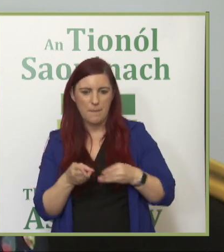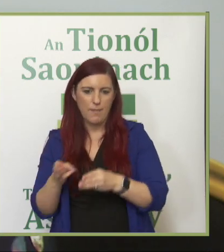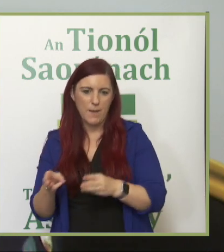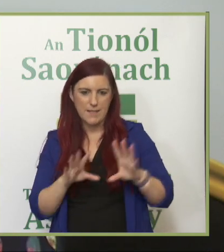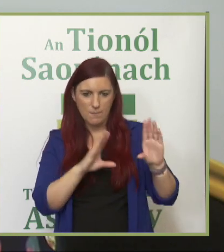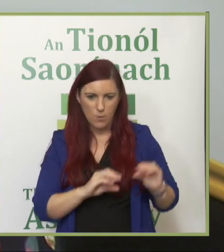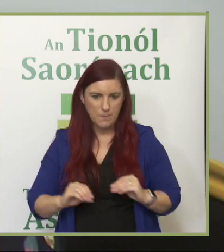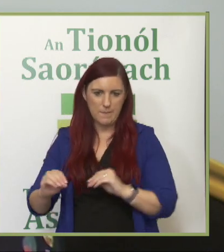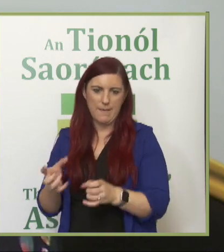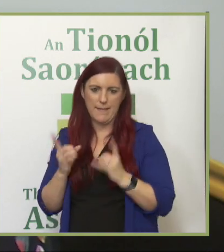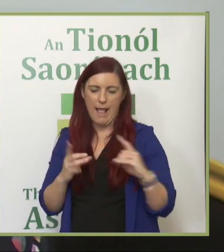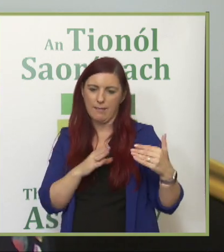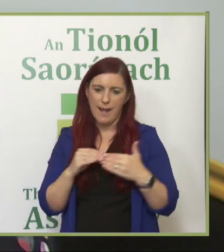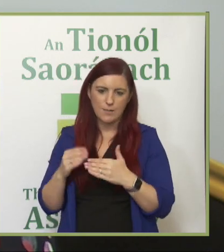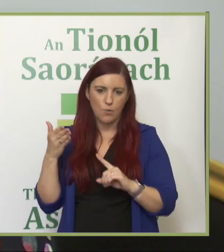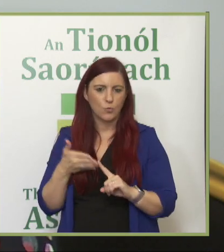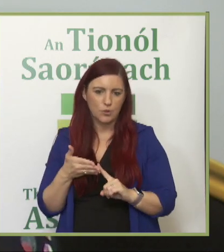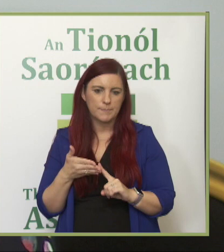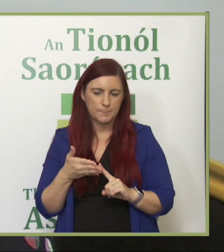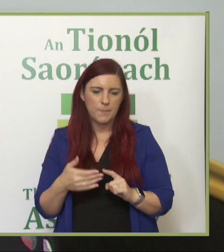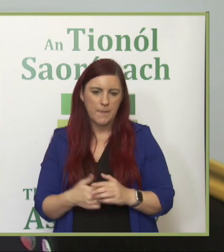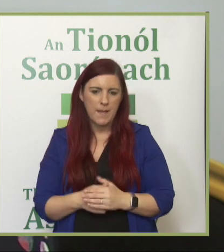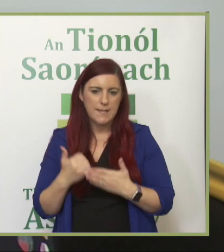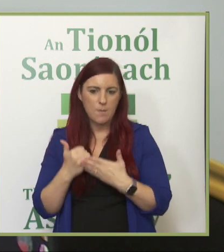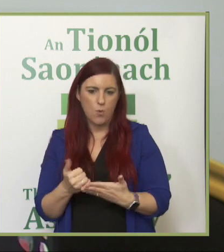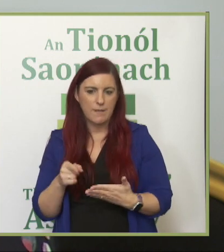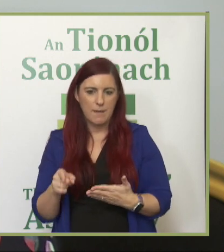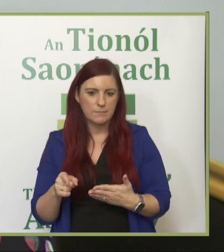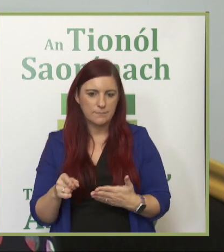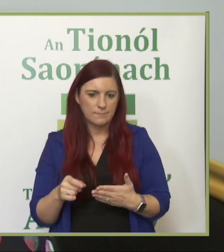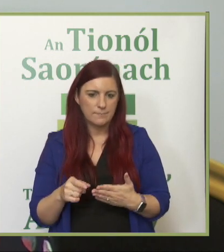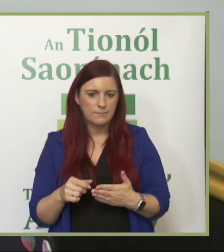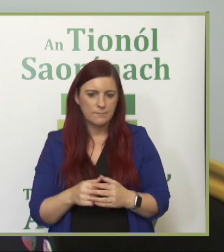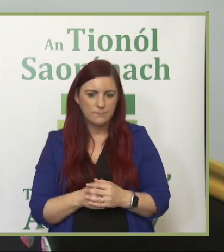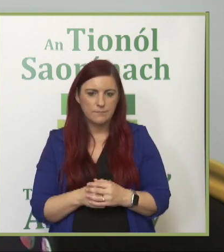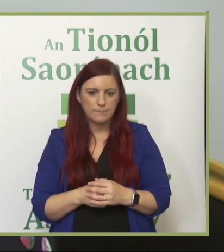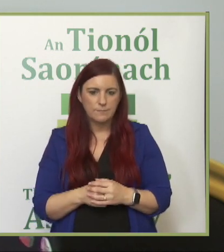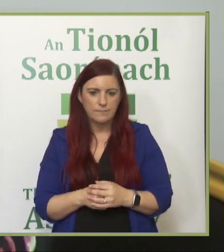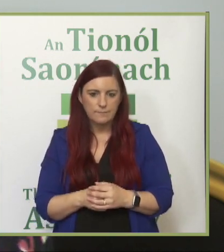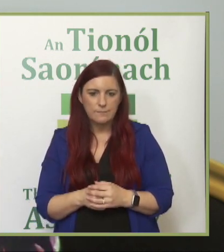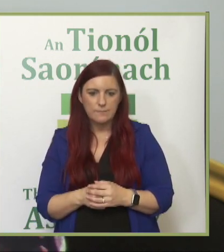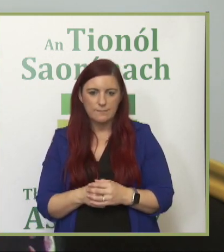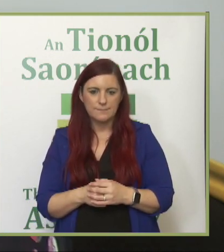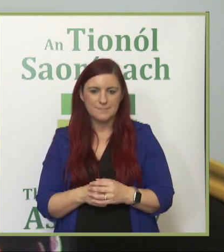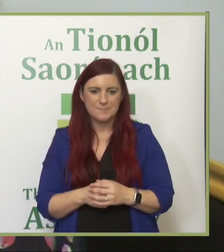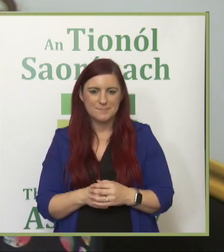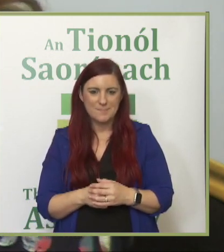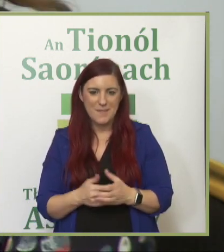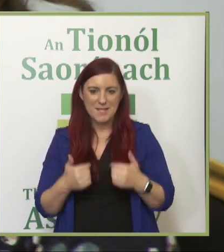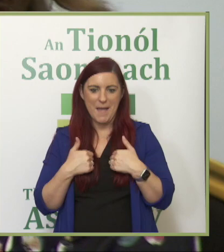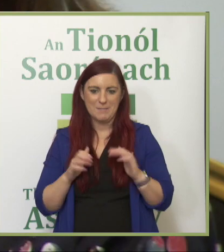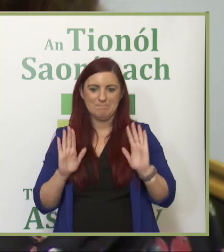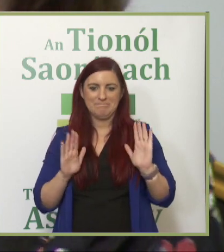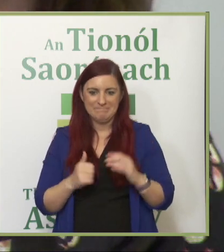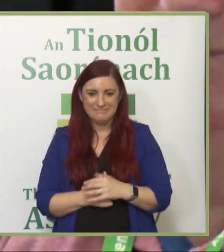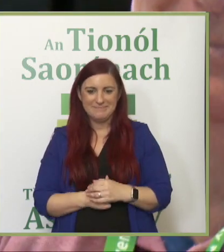into that health-led approach and beginning to support communities to tackle those social determinants of health. I've answered that as multiple